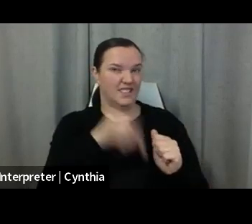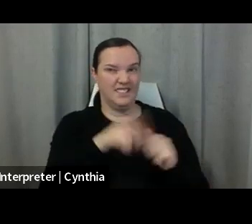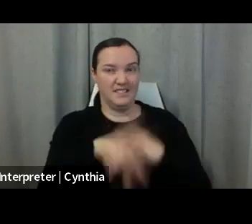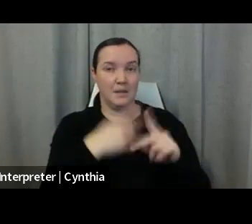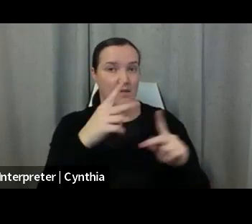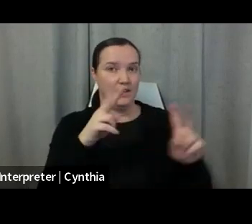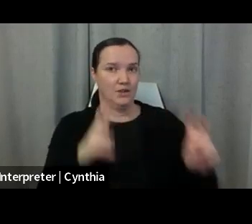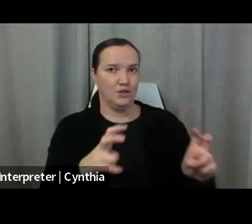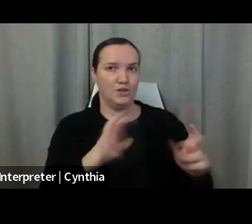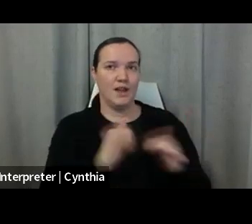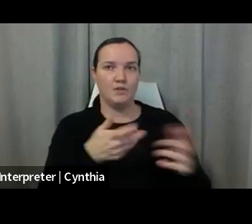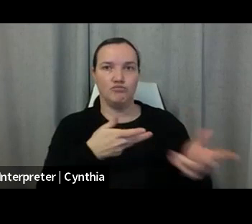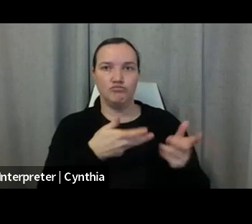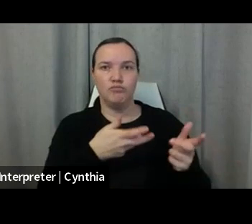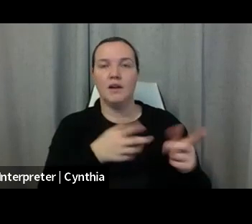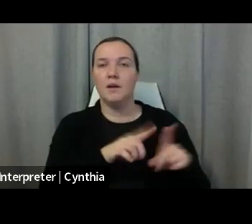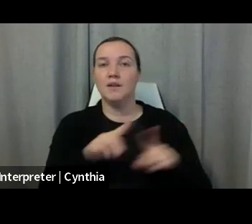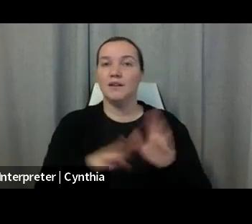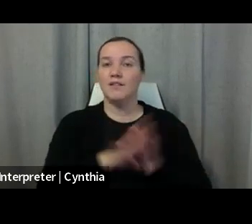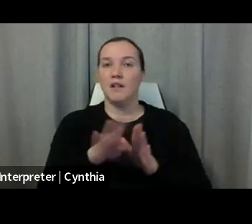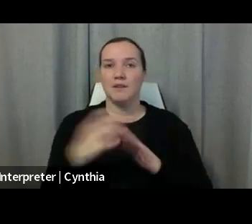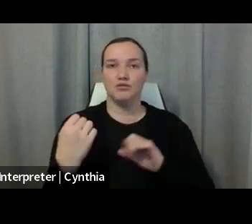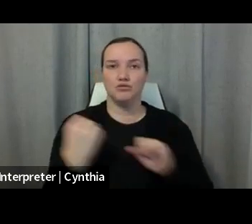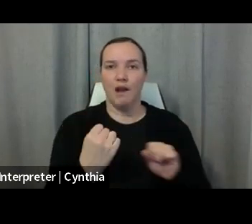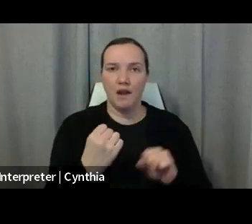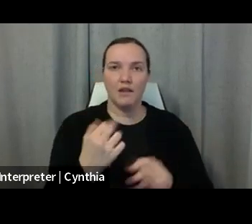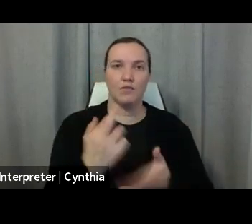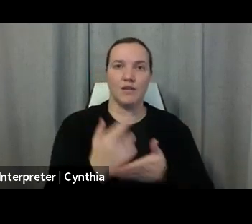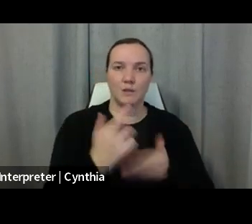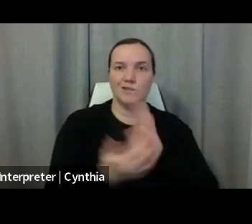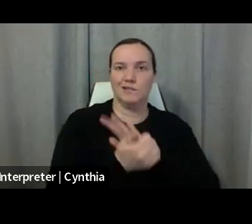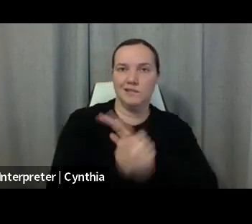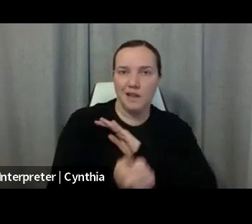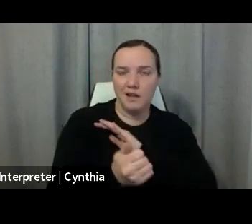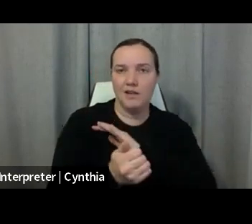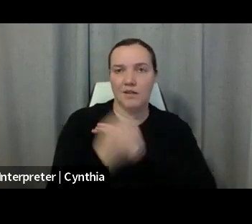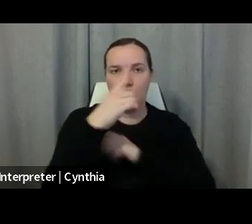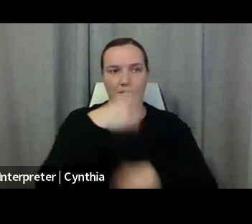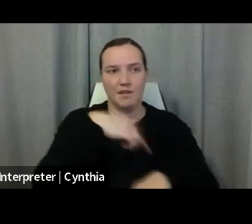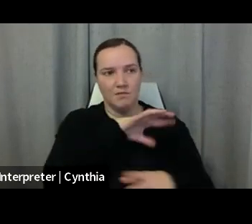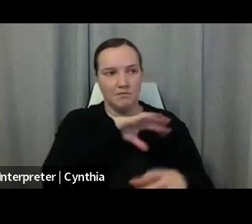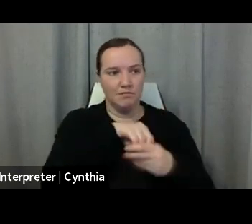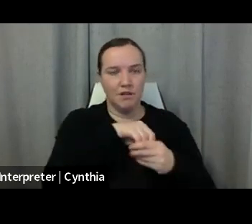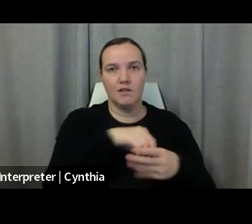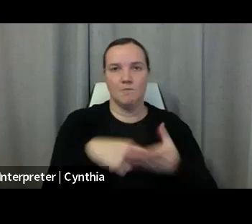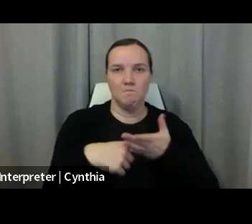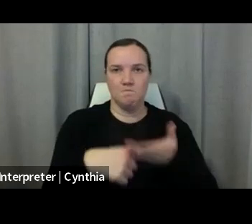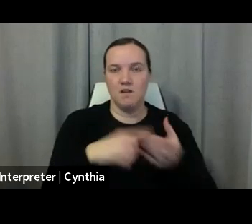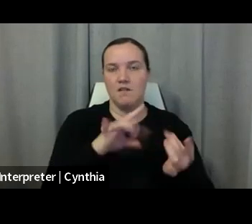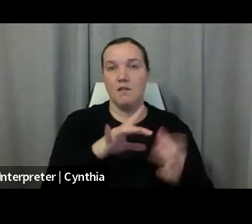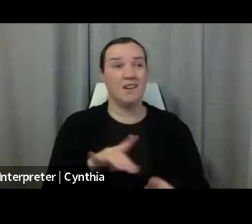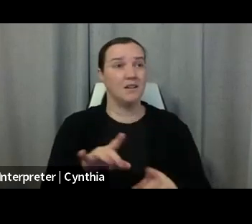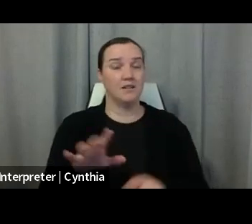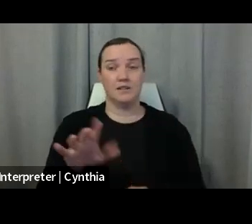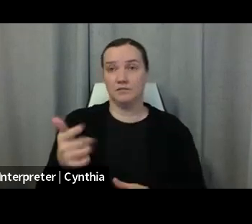how you engage around and building the strength and the resources and the skill for them to engage around these kinds of issues. And to be